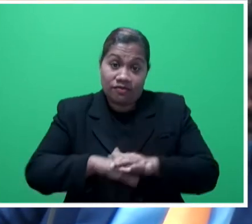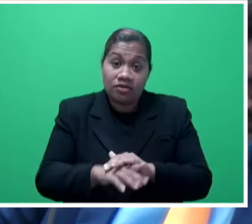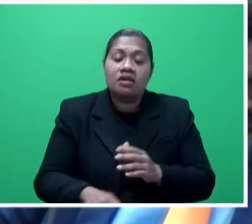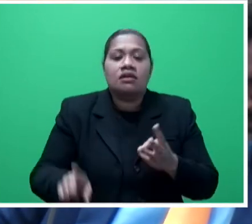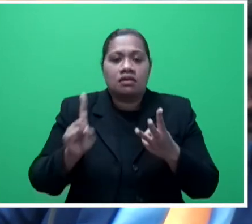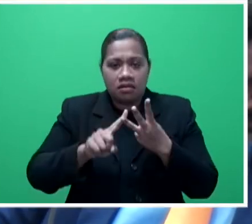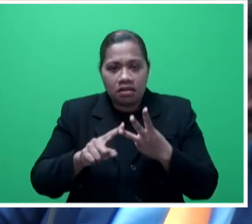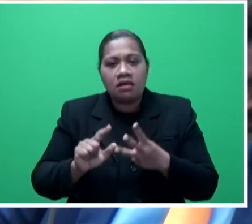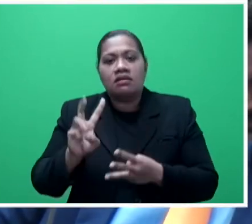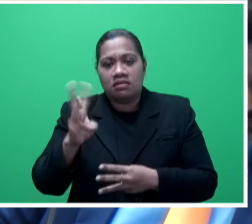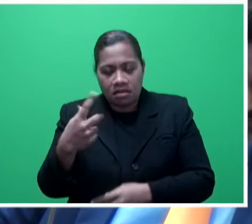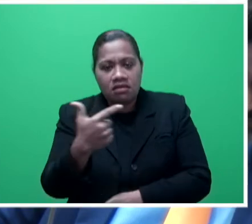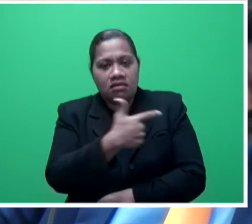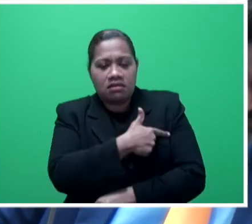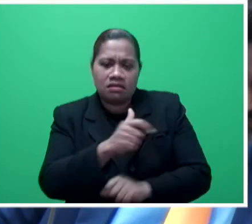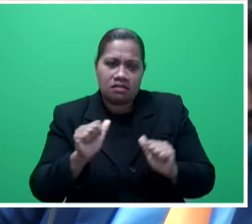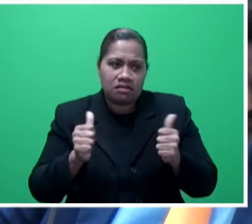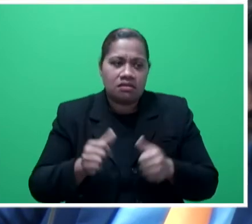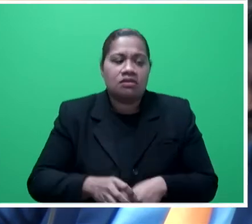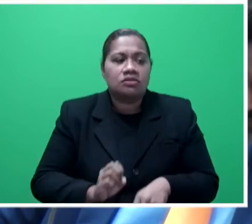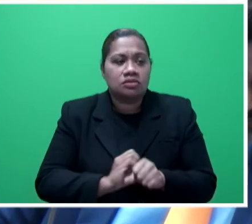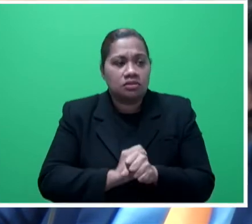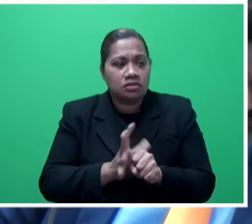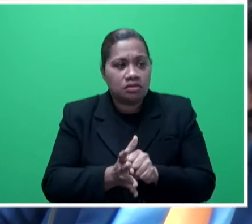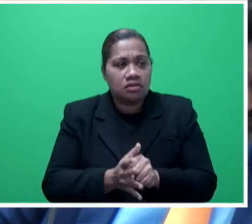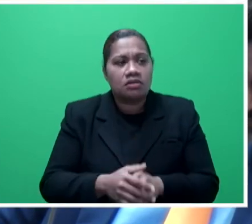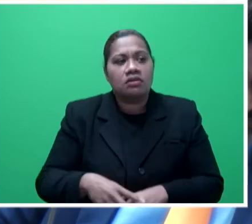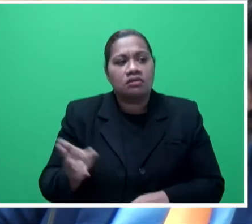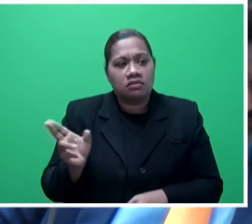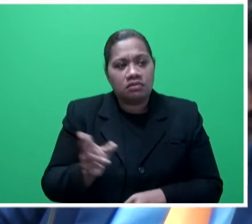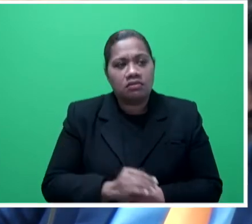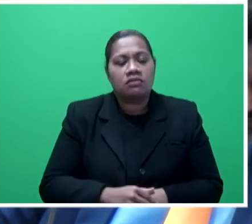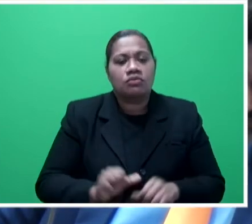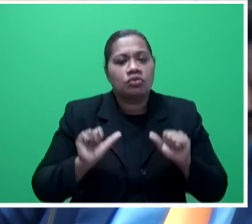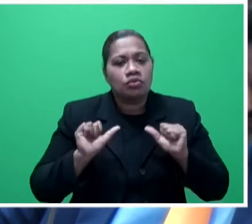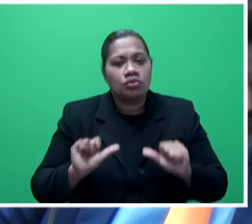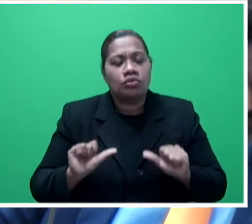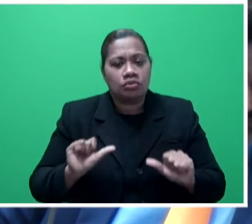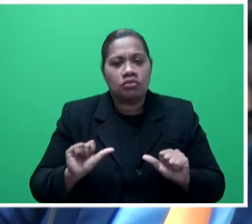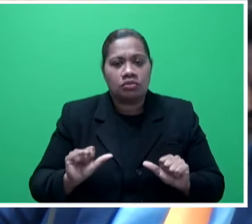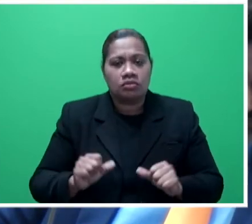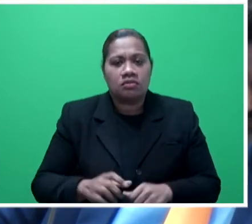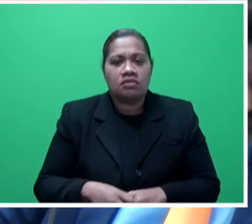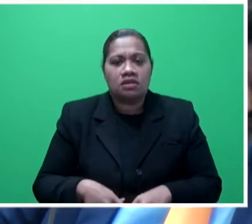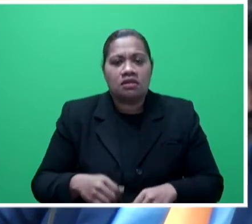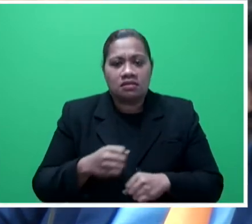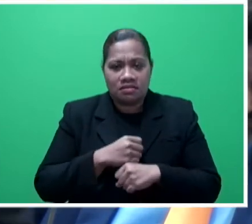testament, that COVID-19 vaccination does work and protect the vulnerable in our community.